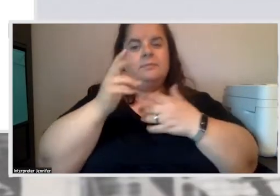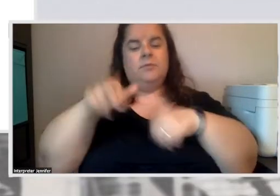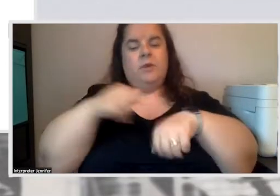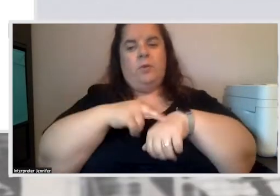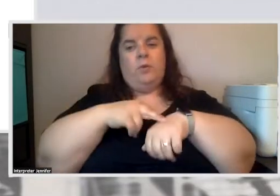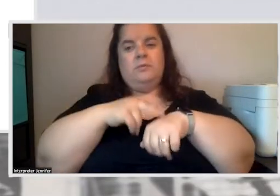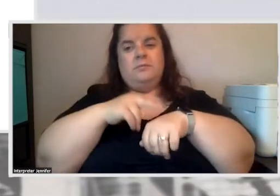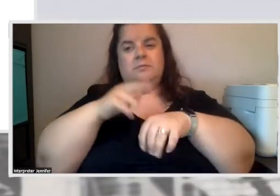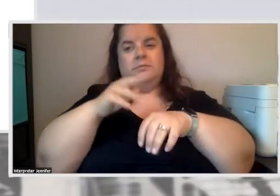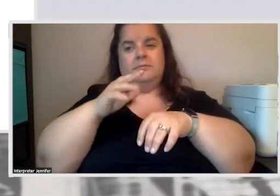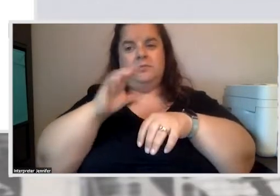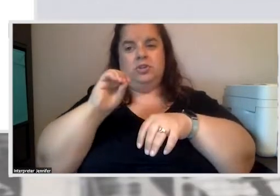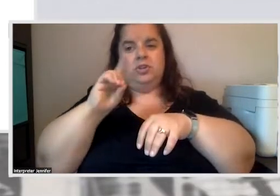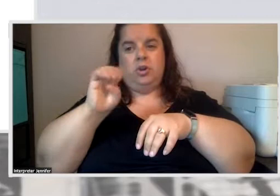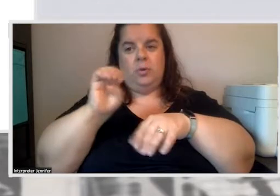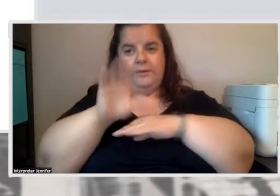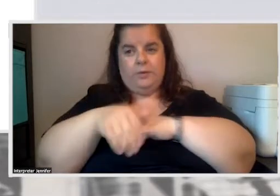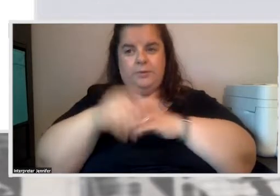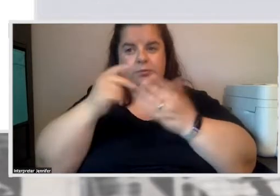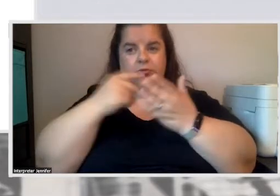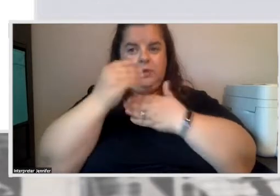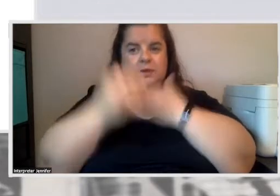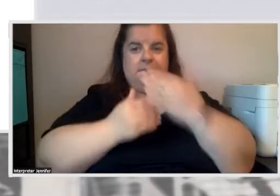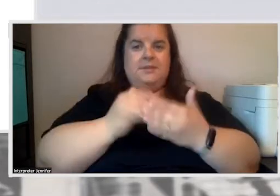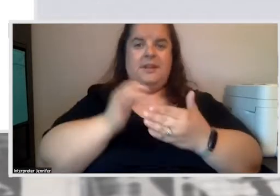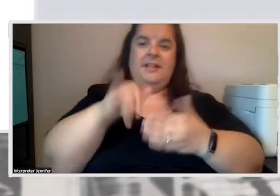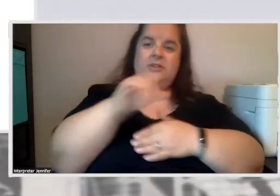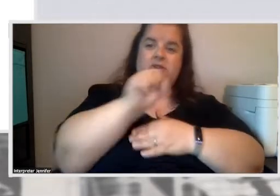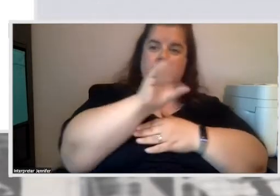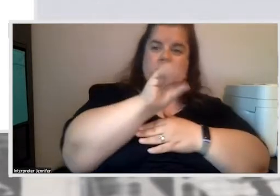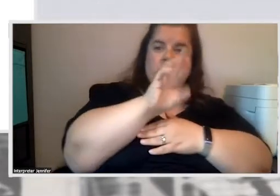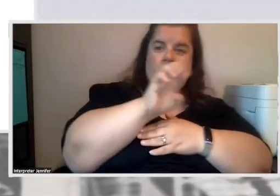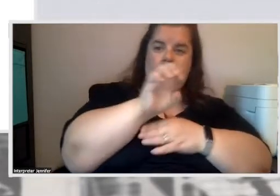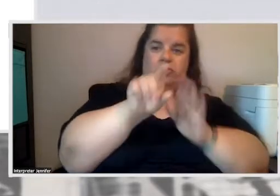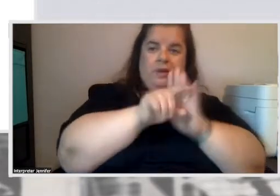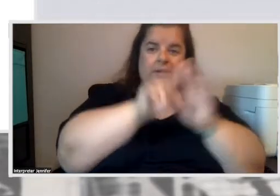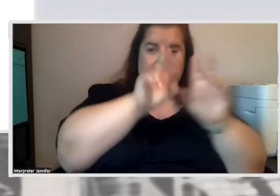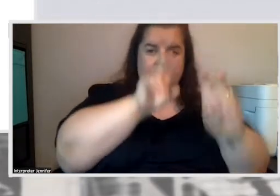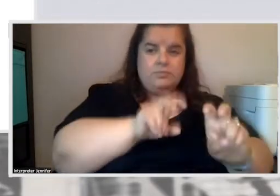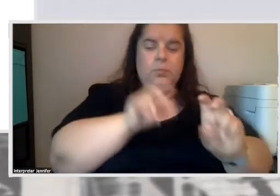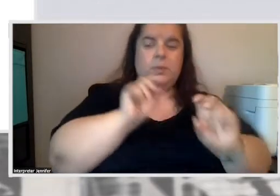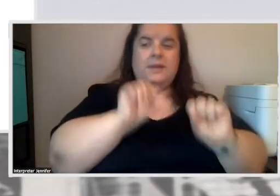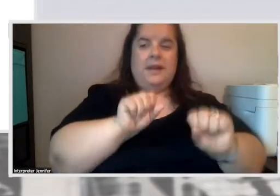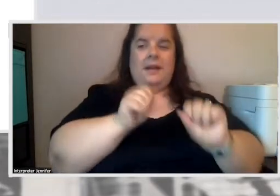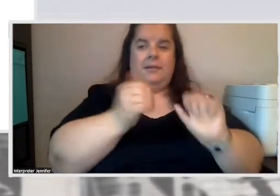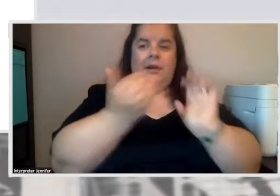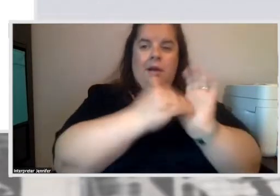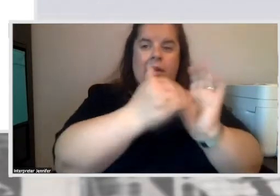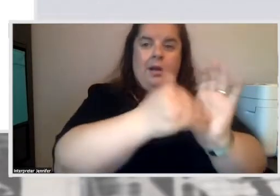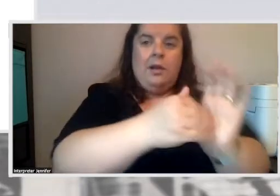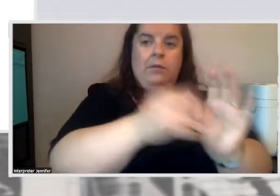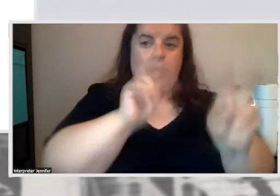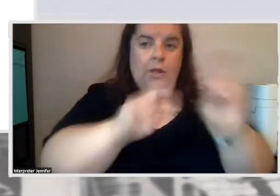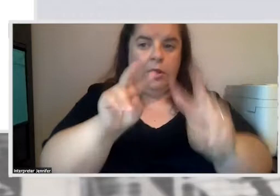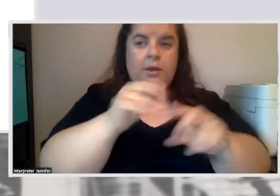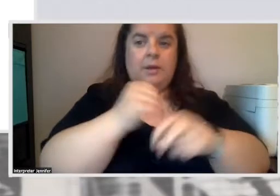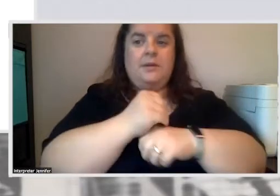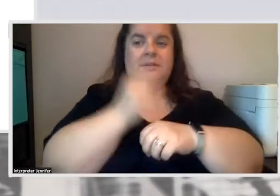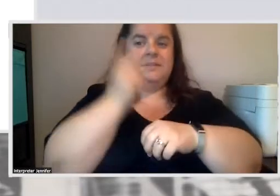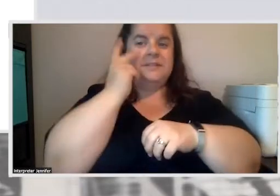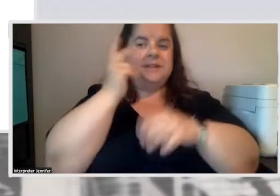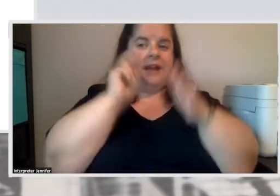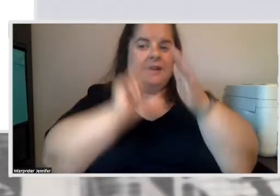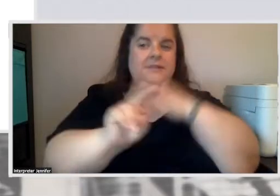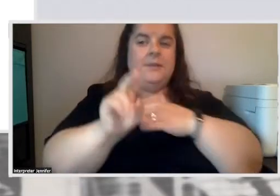process. The scoring system allows us to continually assess condemned structures in the city and appropriately anticipate the need